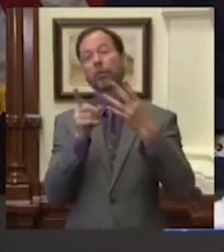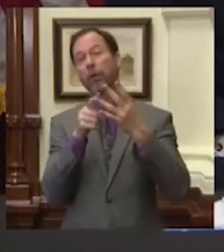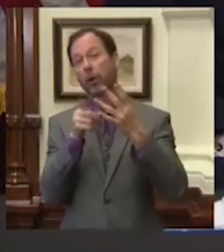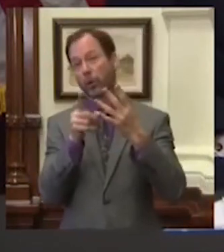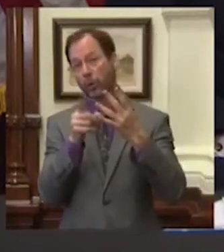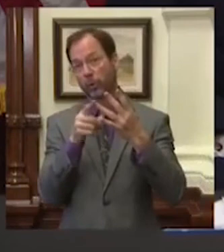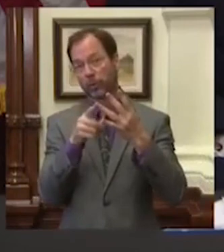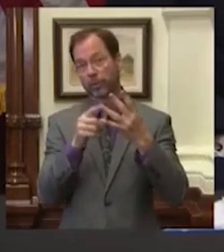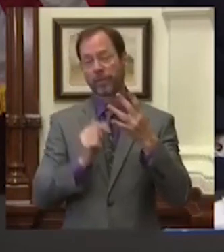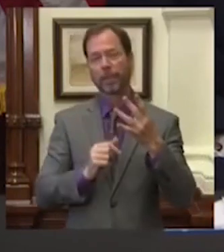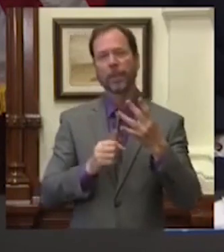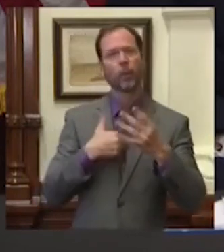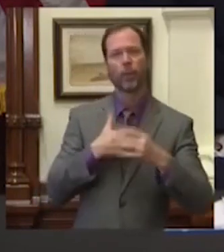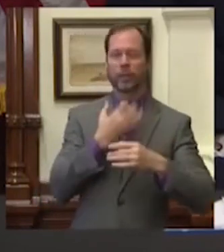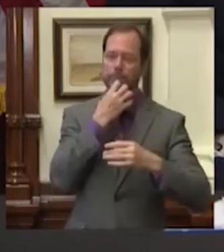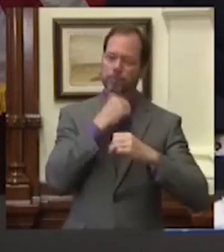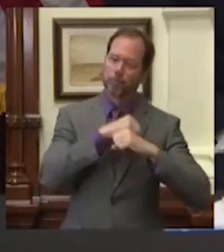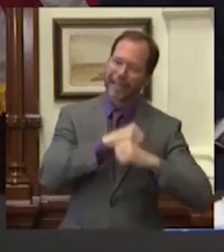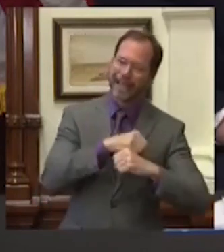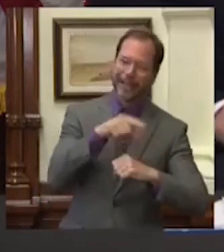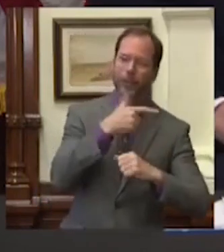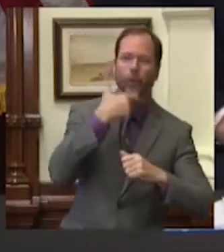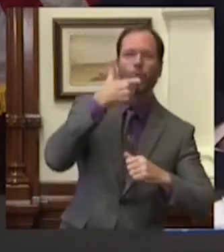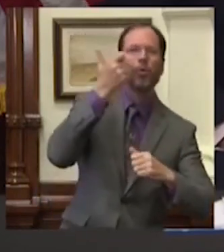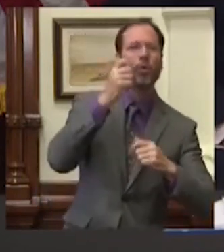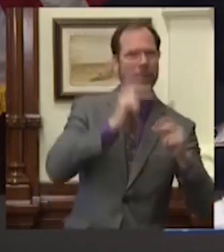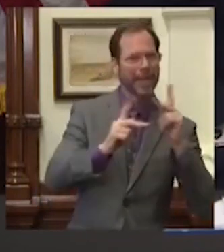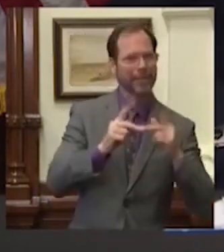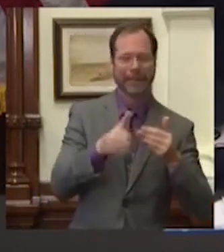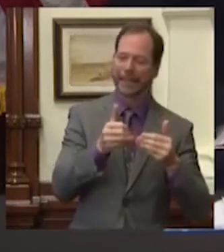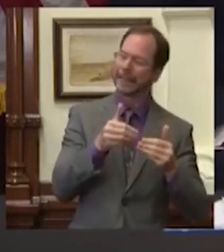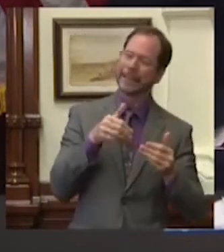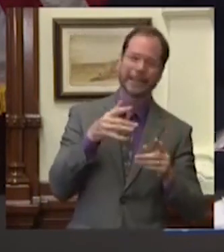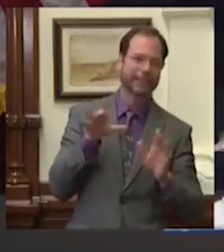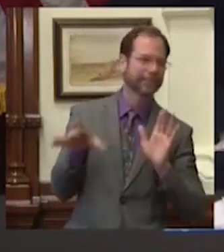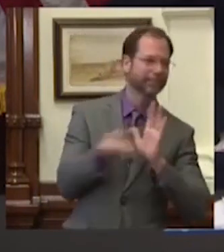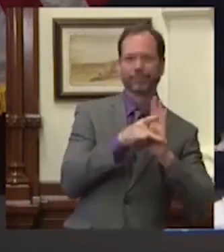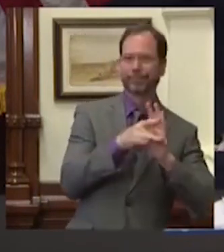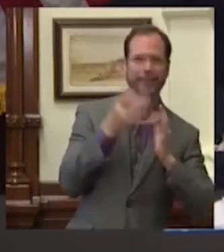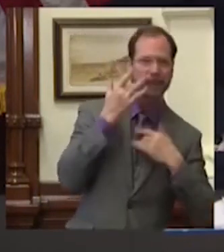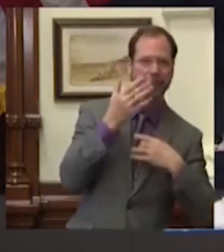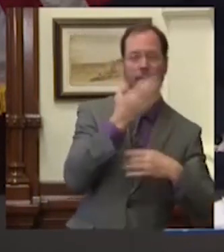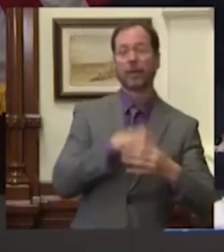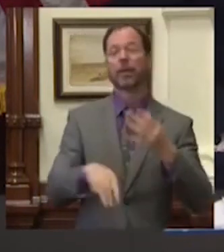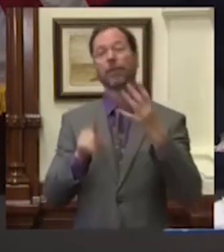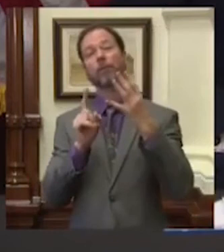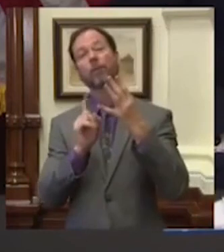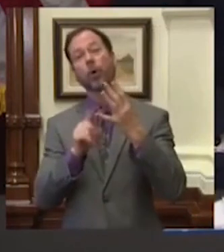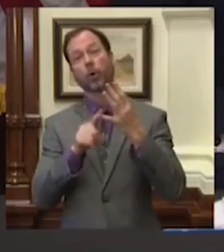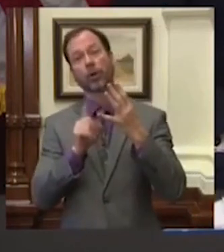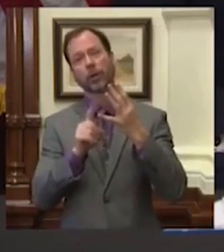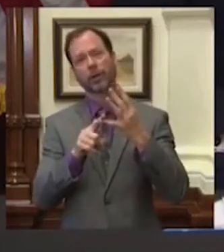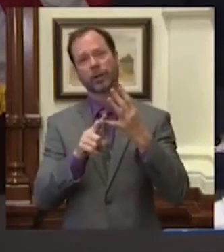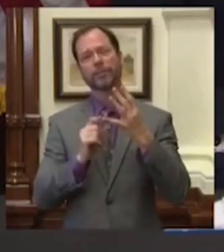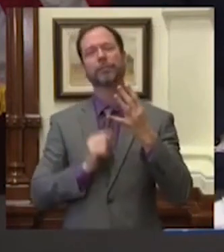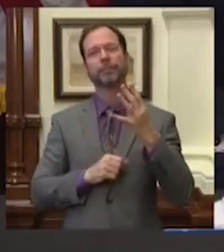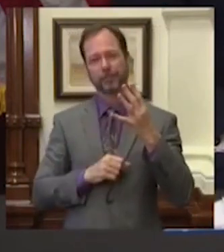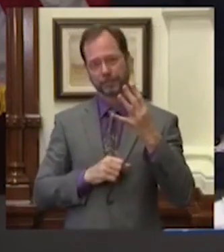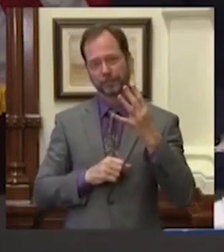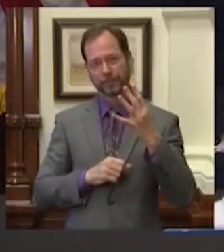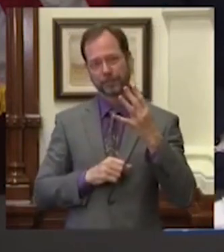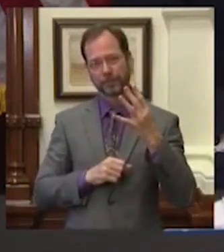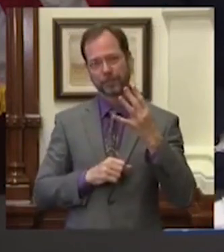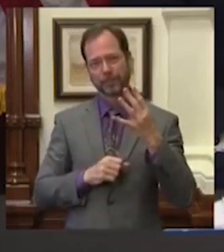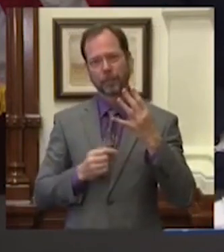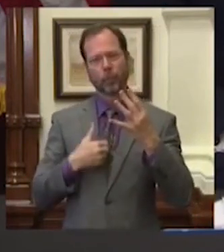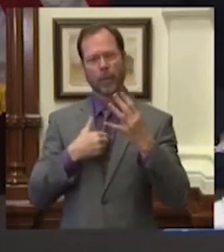protecting the most vulnerable from exposure to COVID-19. And 4, a reminder that